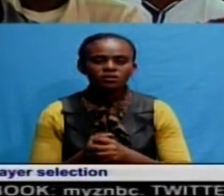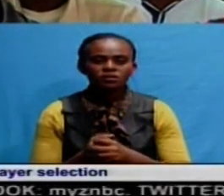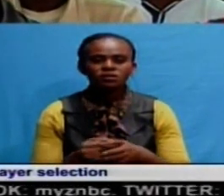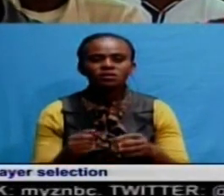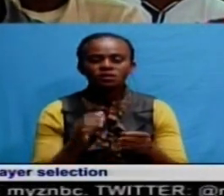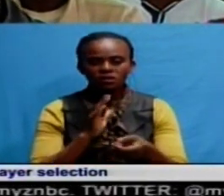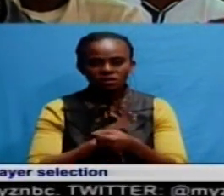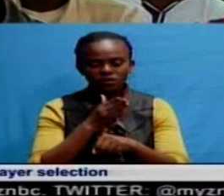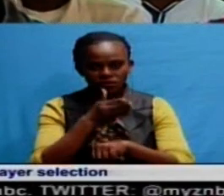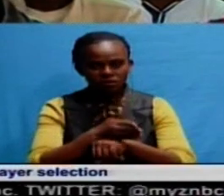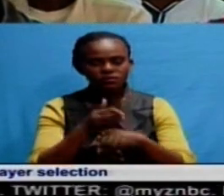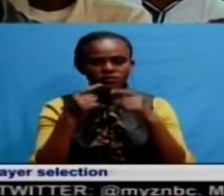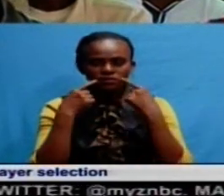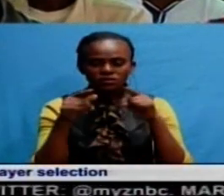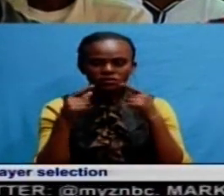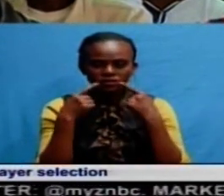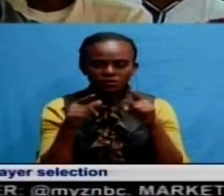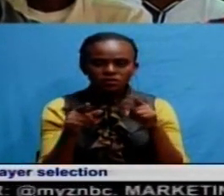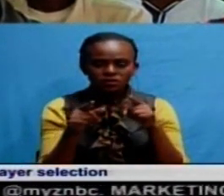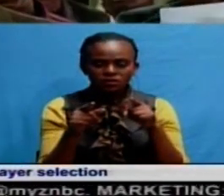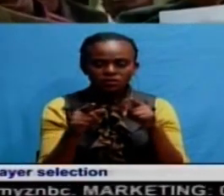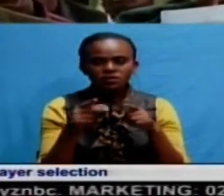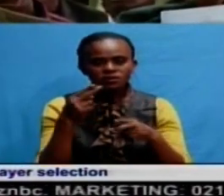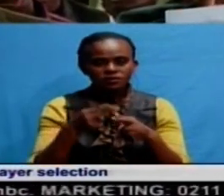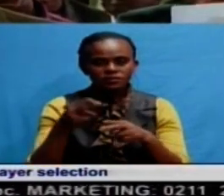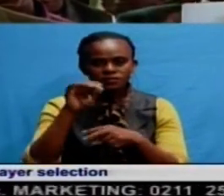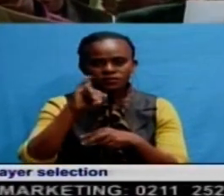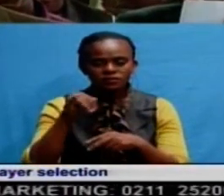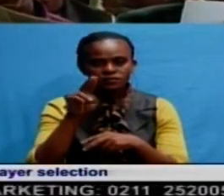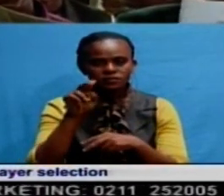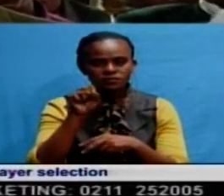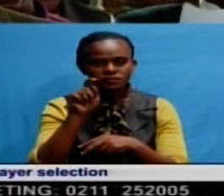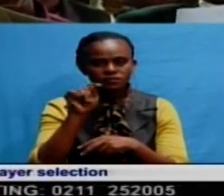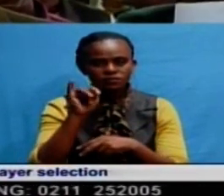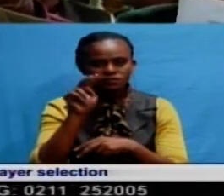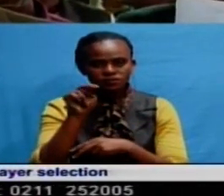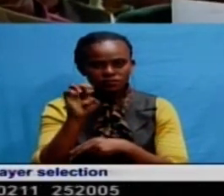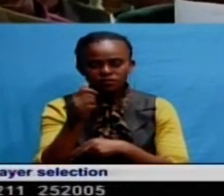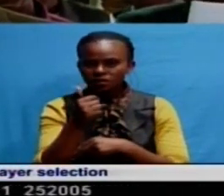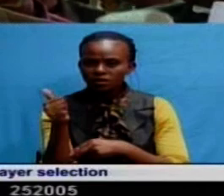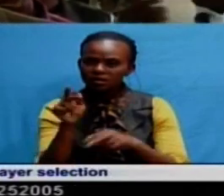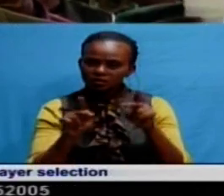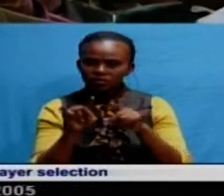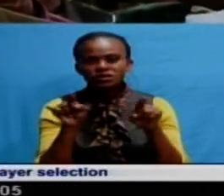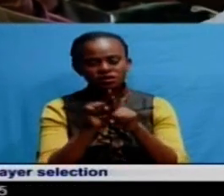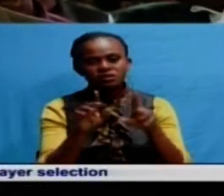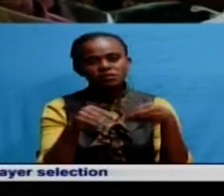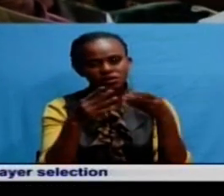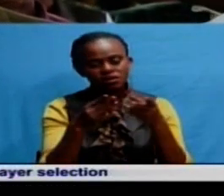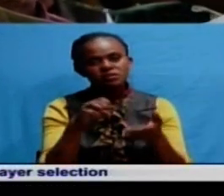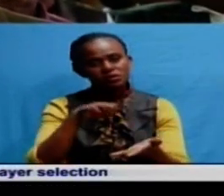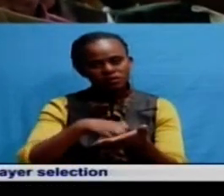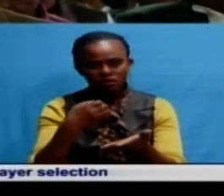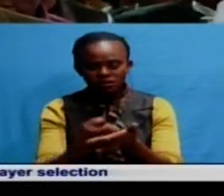house for Justin Chifuke. Other petitioners also attested to the electoral violence that followed the